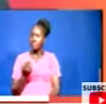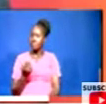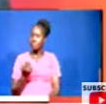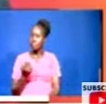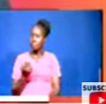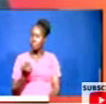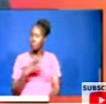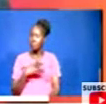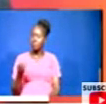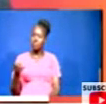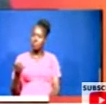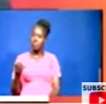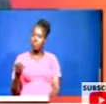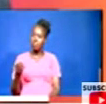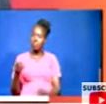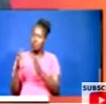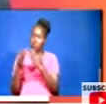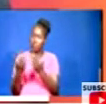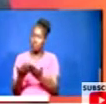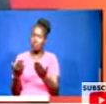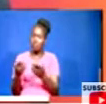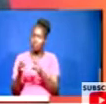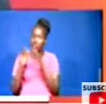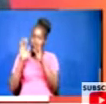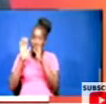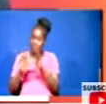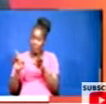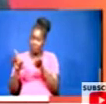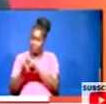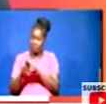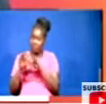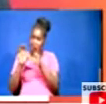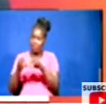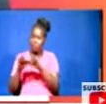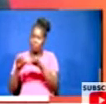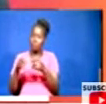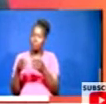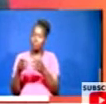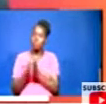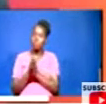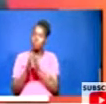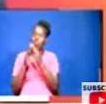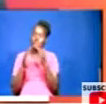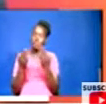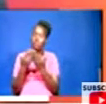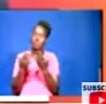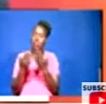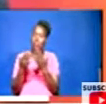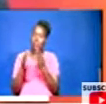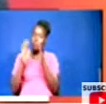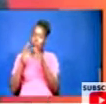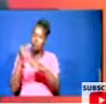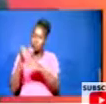And housing inputs are equally critical, just like in agriculture. Housing inputs are critical. We are talking about